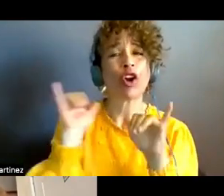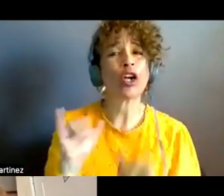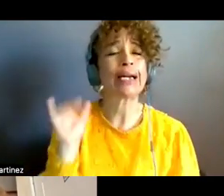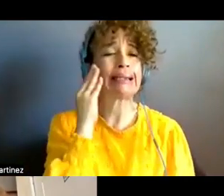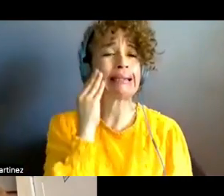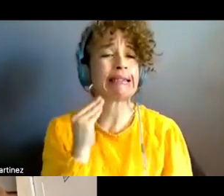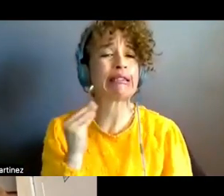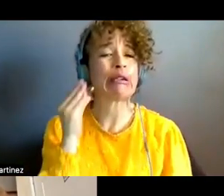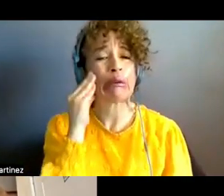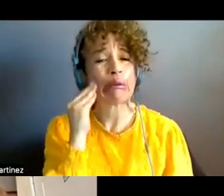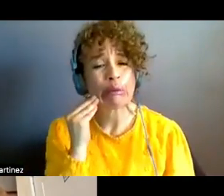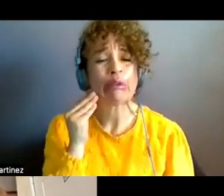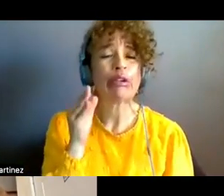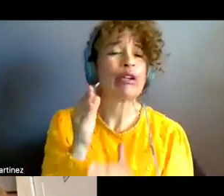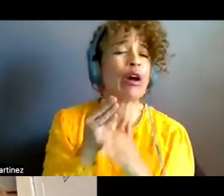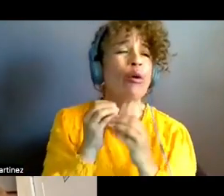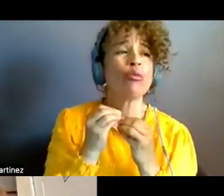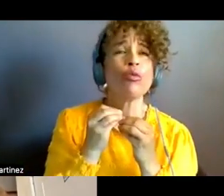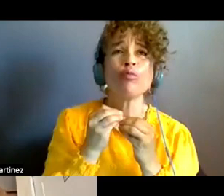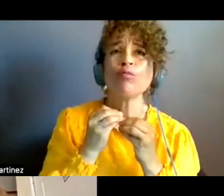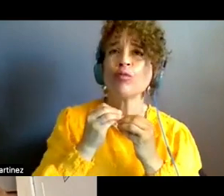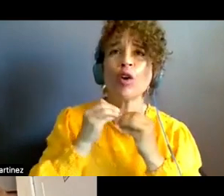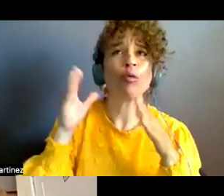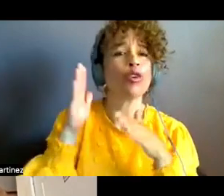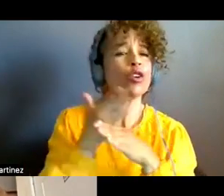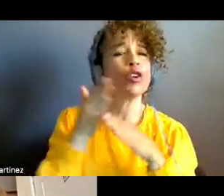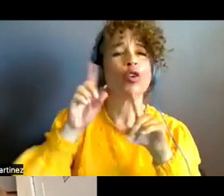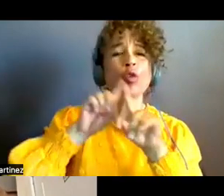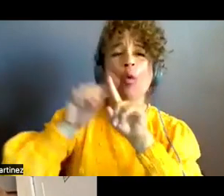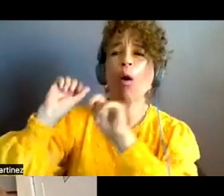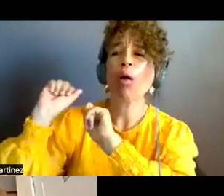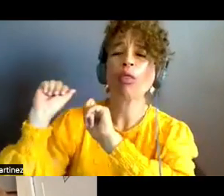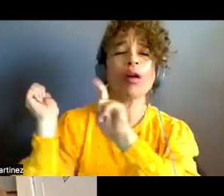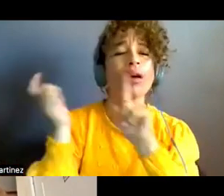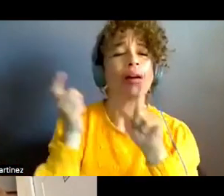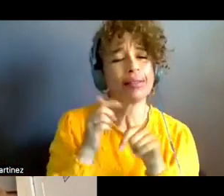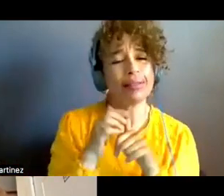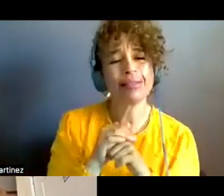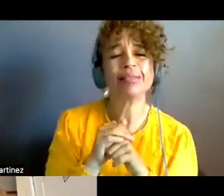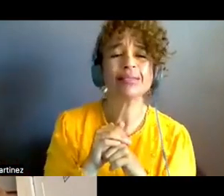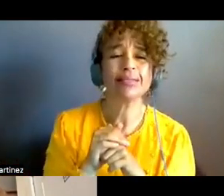So there is shared humanity for all of us, right? We all have had. Precisely,